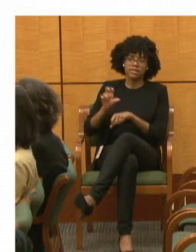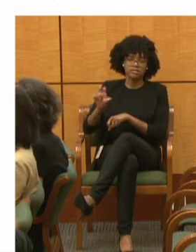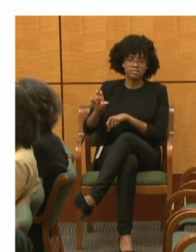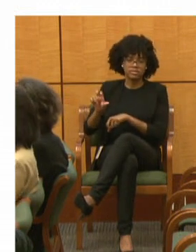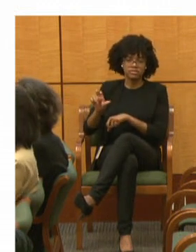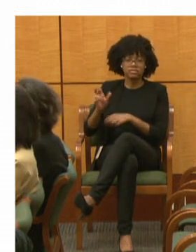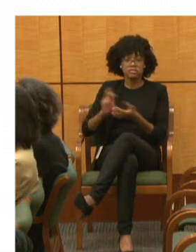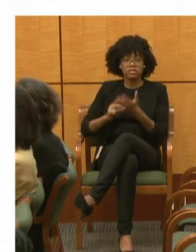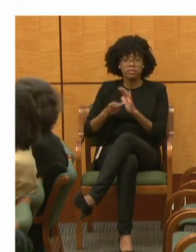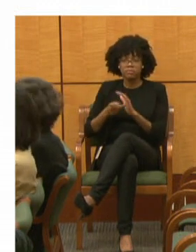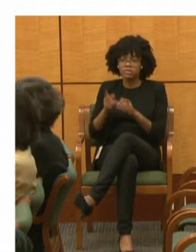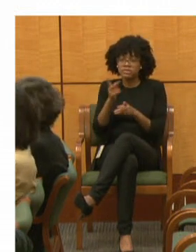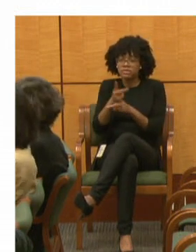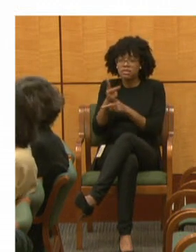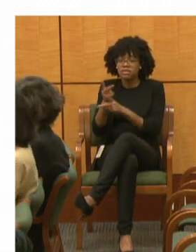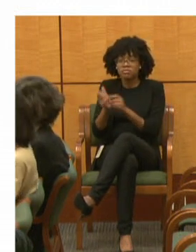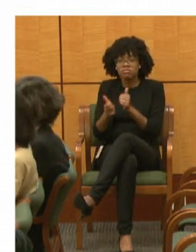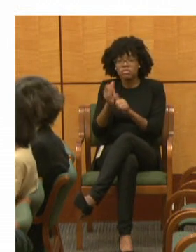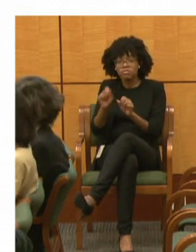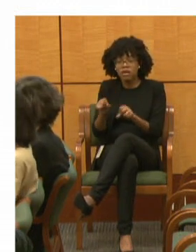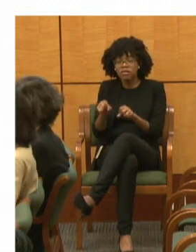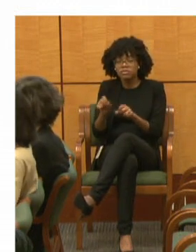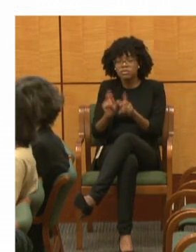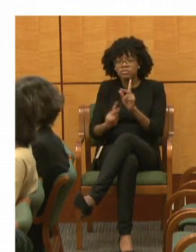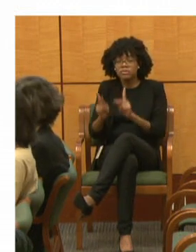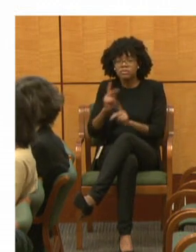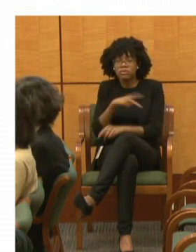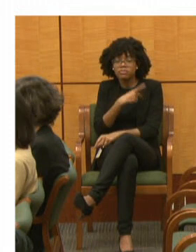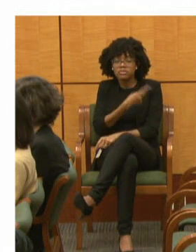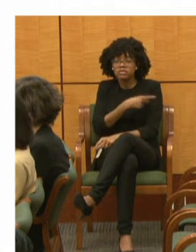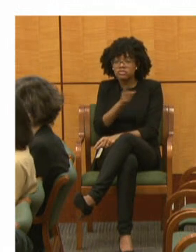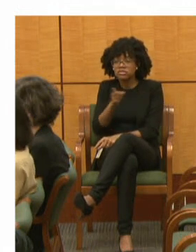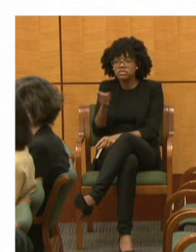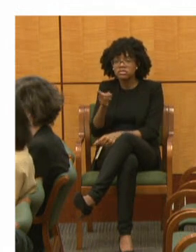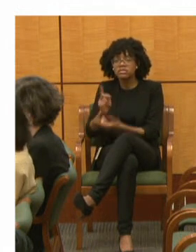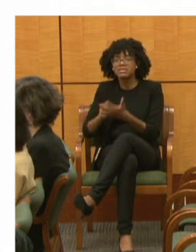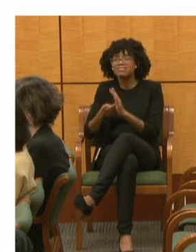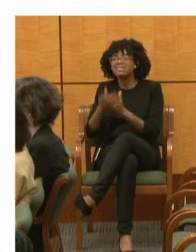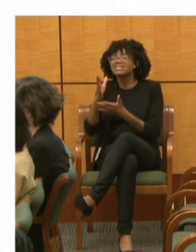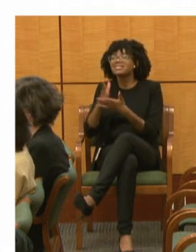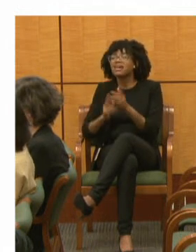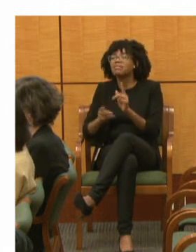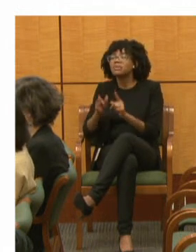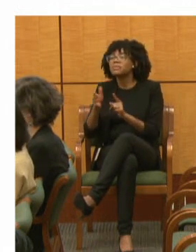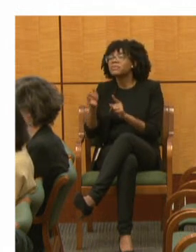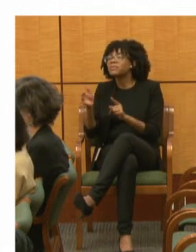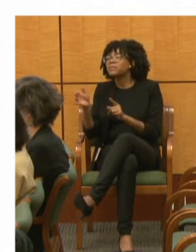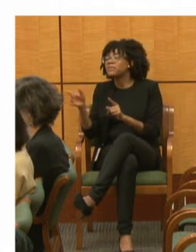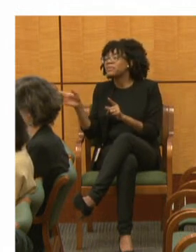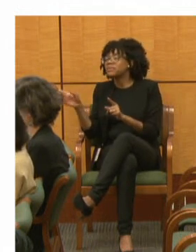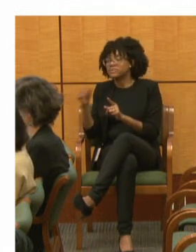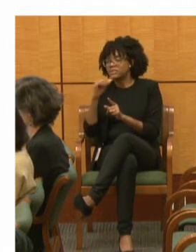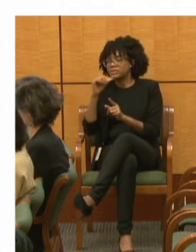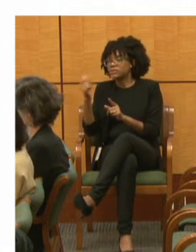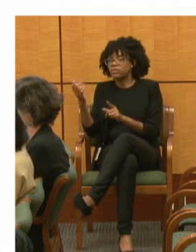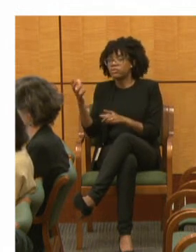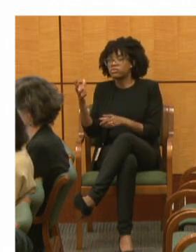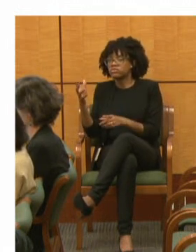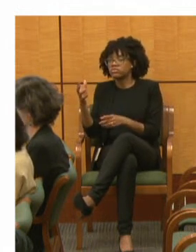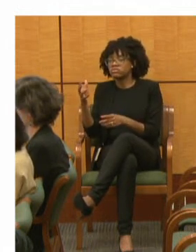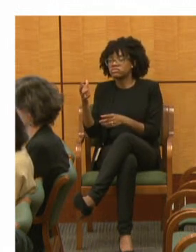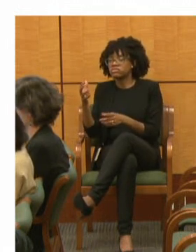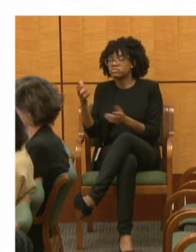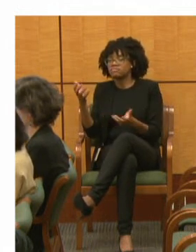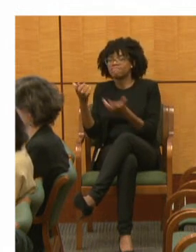possible patients. And that means that there are patients who fall outside of the acceptable range of those FDA-approved products.